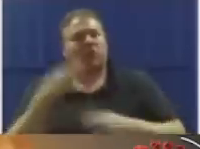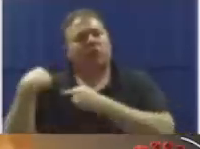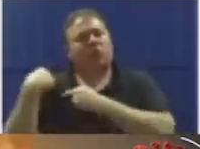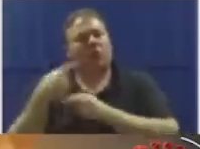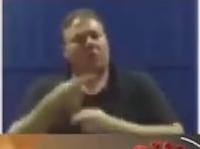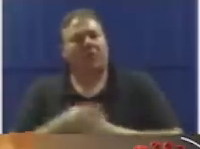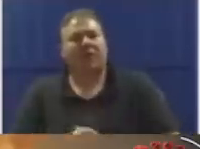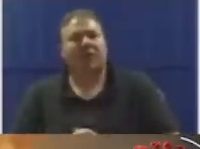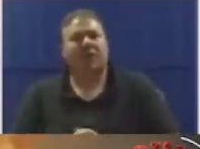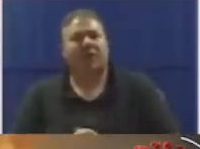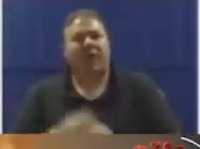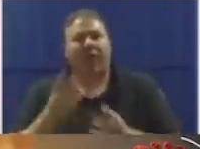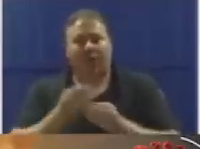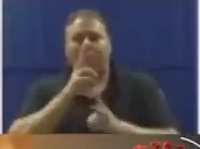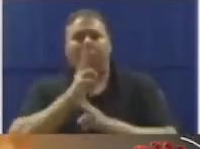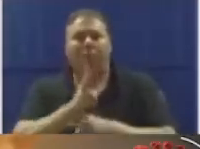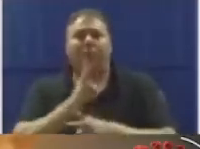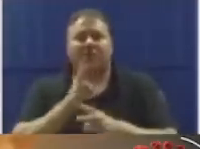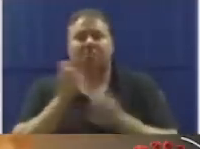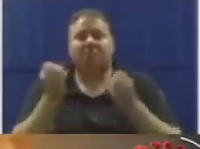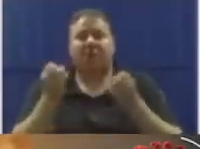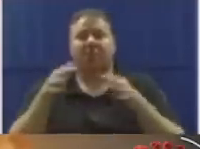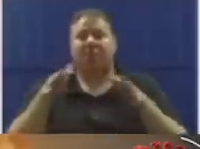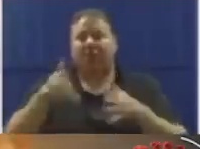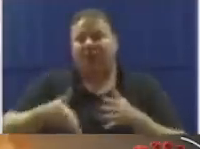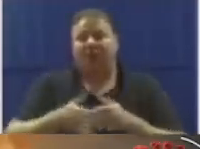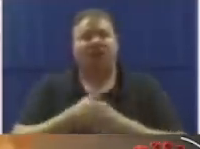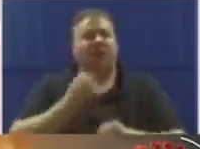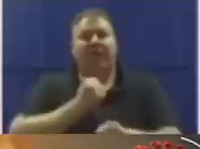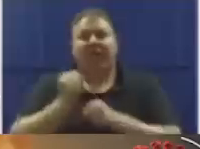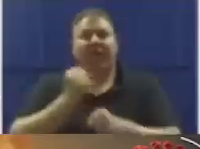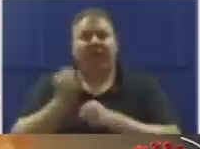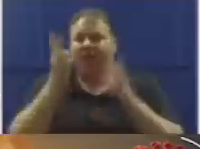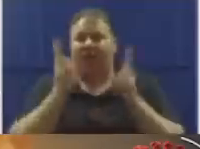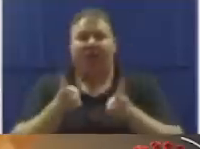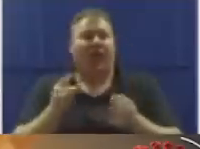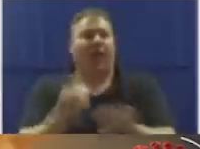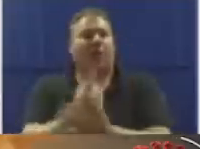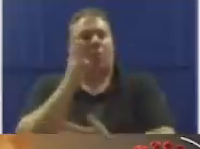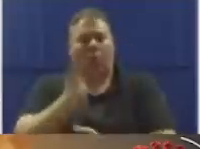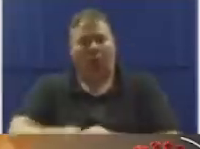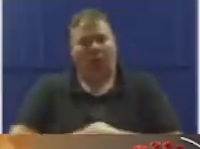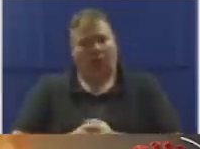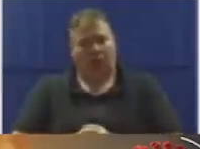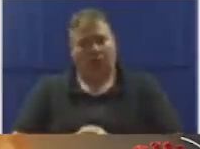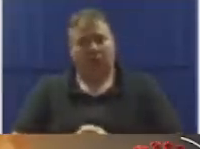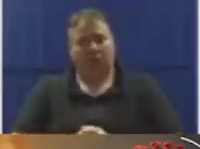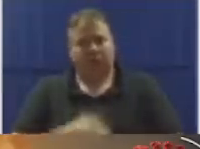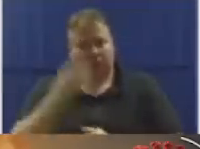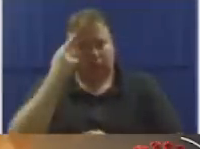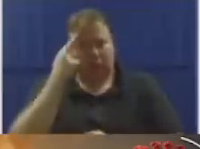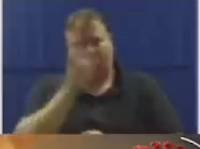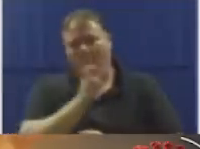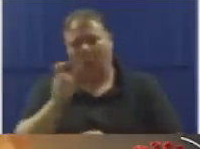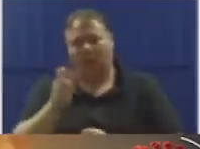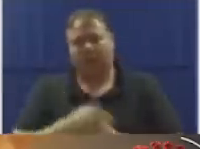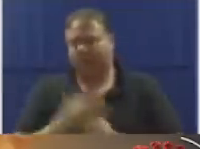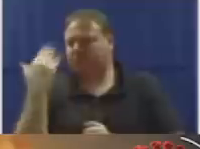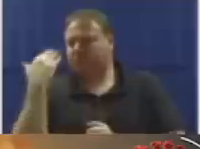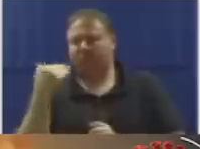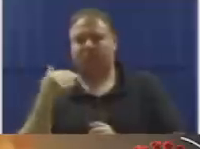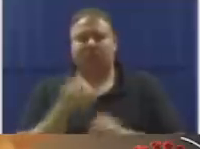made thereafter by many people in this House today, never again? Do you remember the words of then Chief